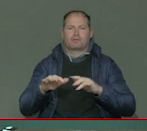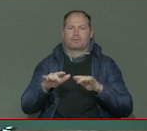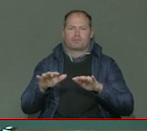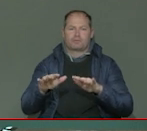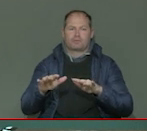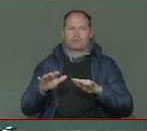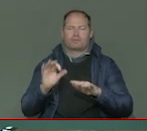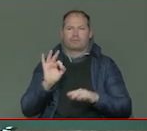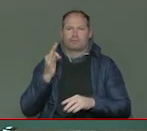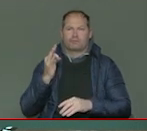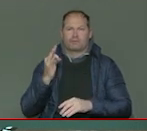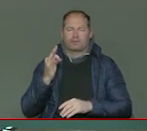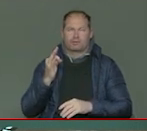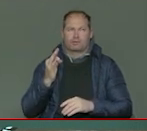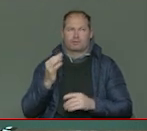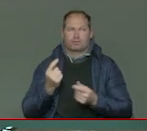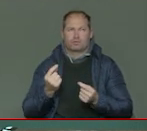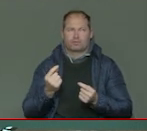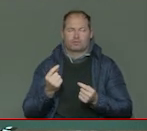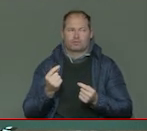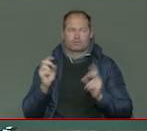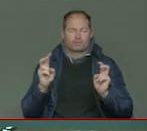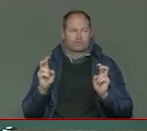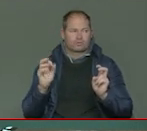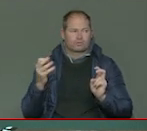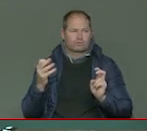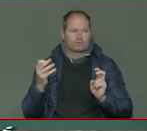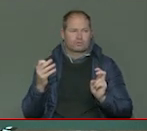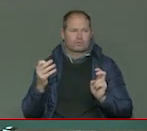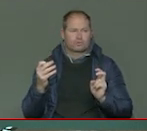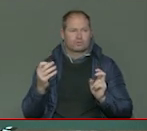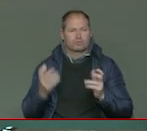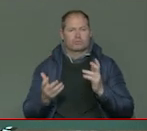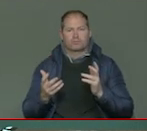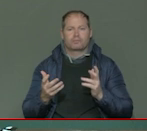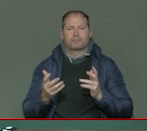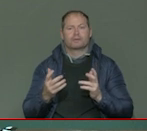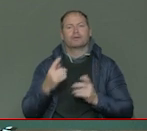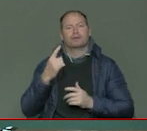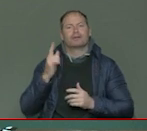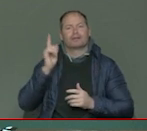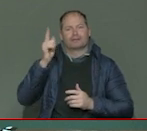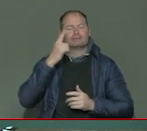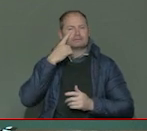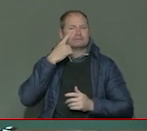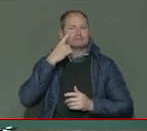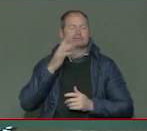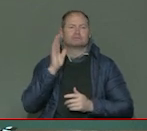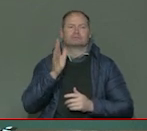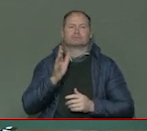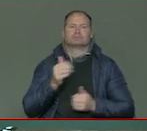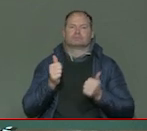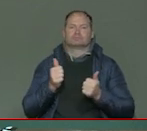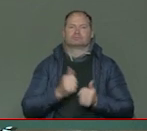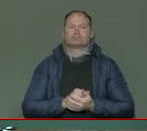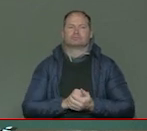the third one is, I think there's one left, so then maybe we'll decide on what do we want to do for that Saturday. All right,